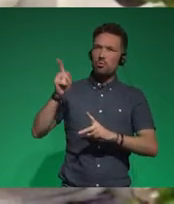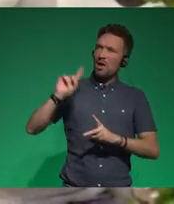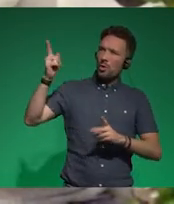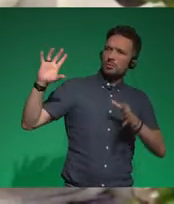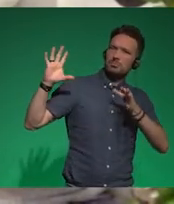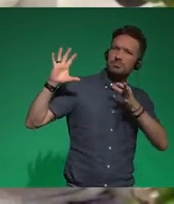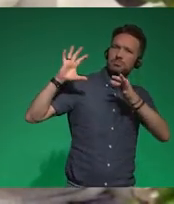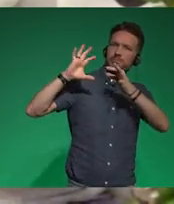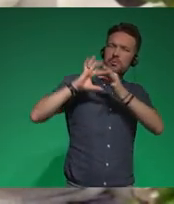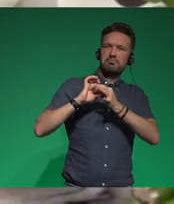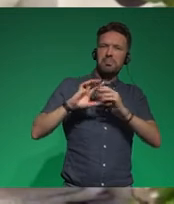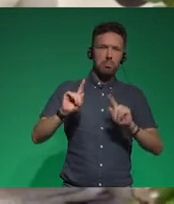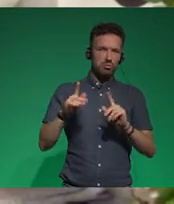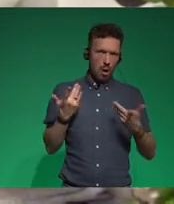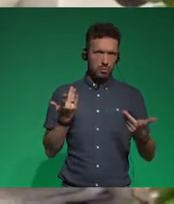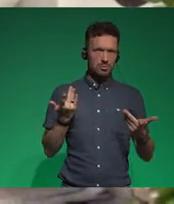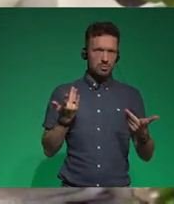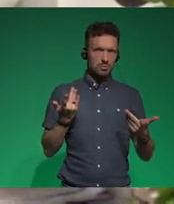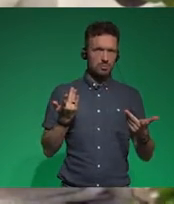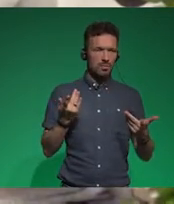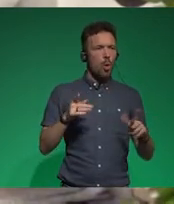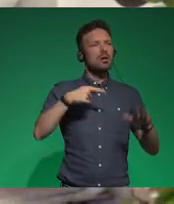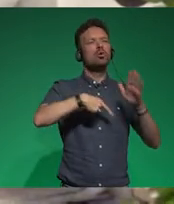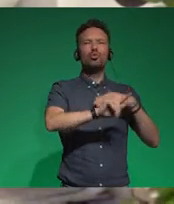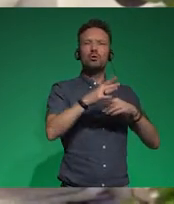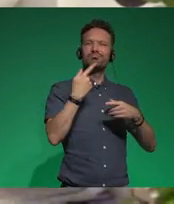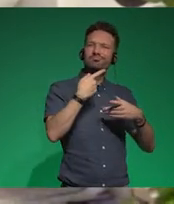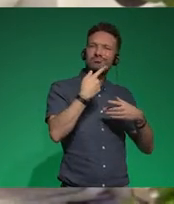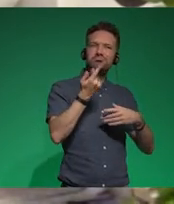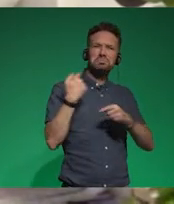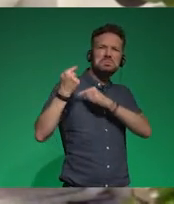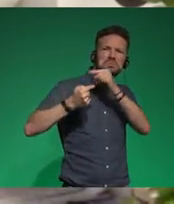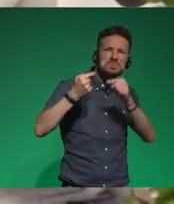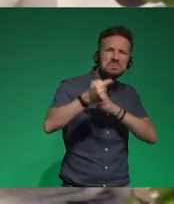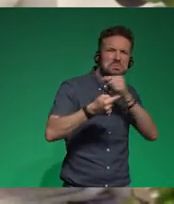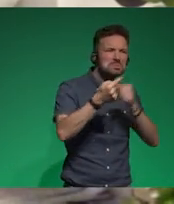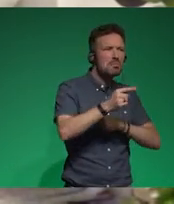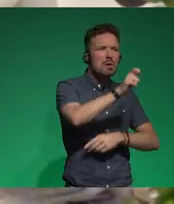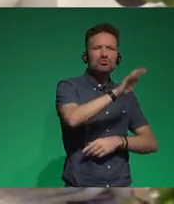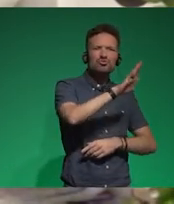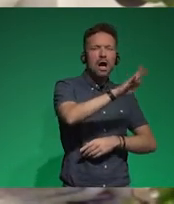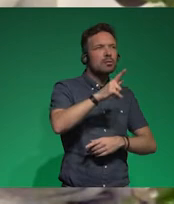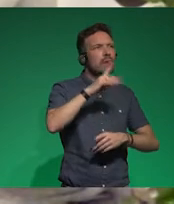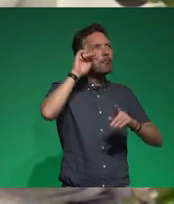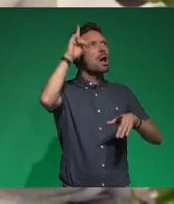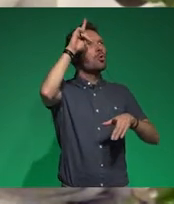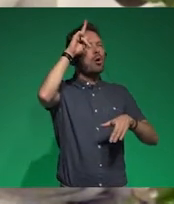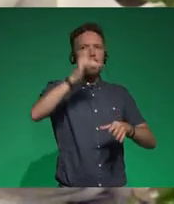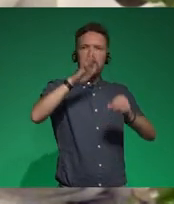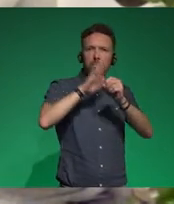the suppression of voices of the people. Yeah. So.